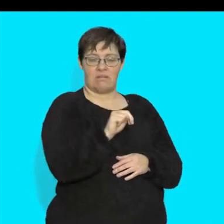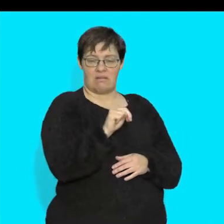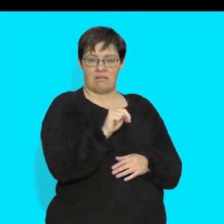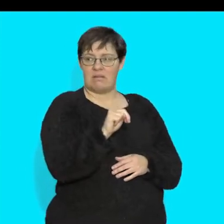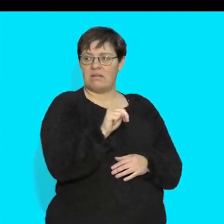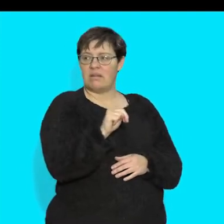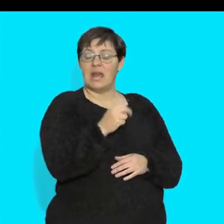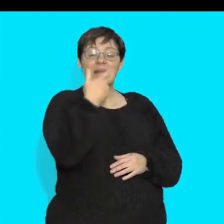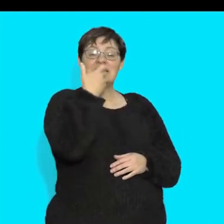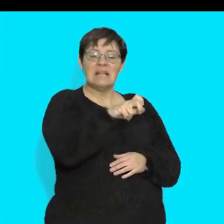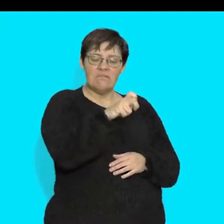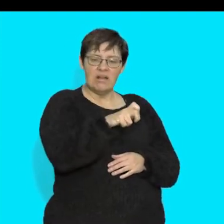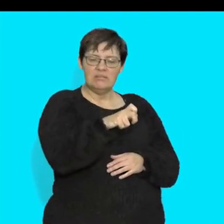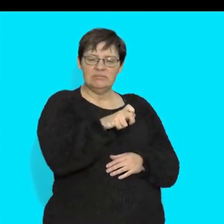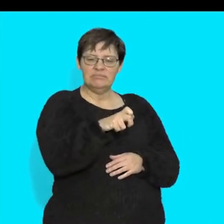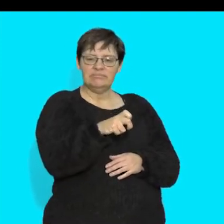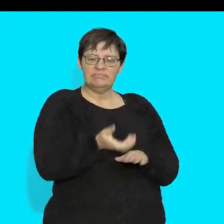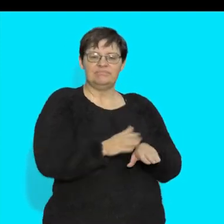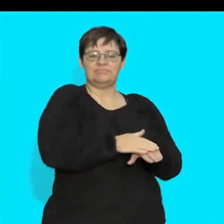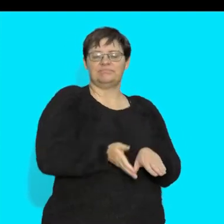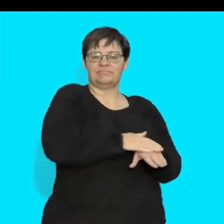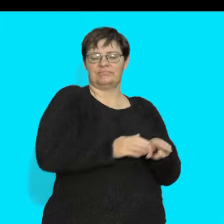ions, and the silver would be